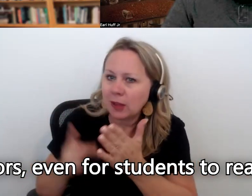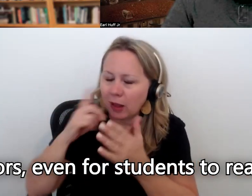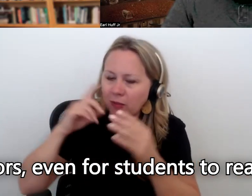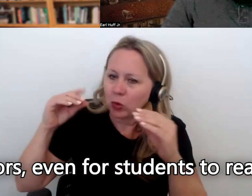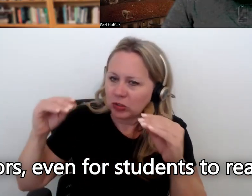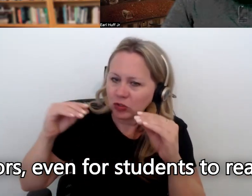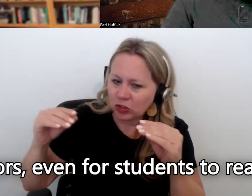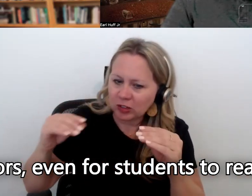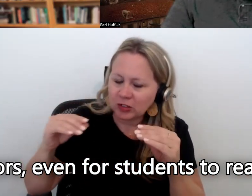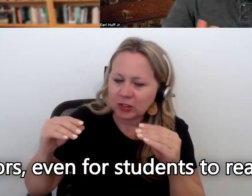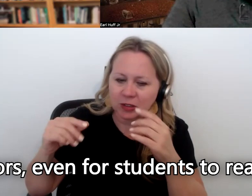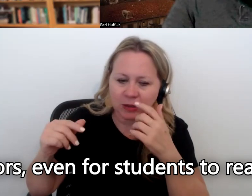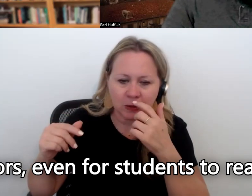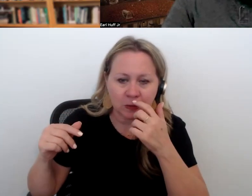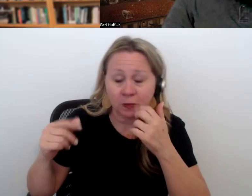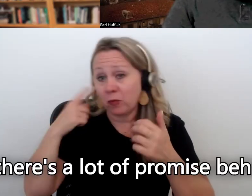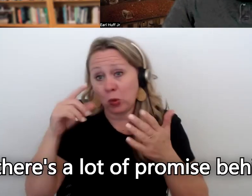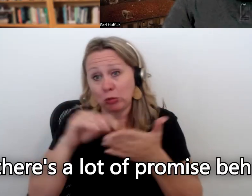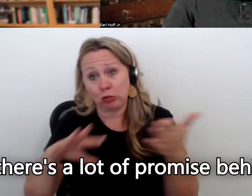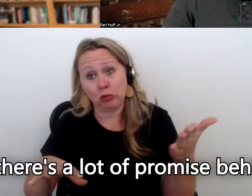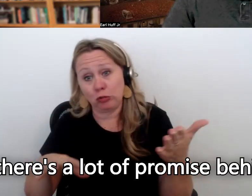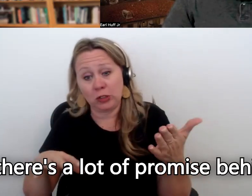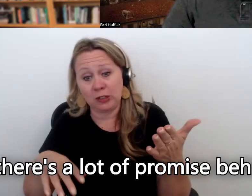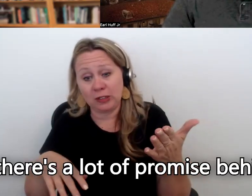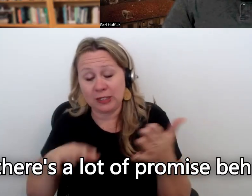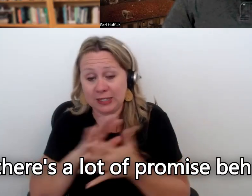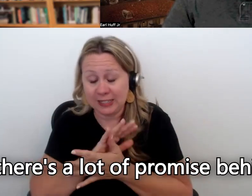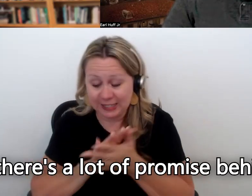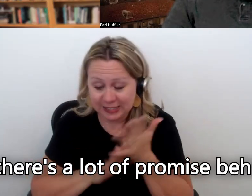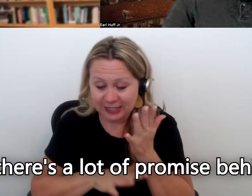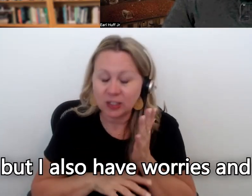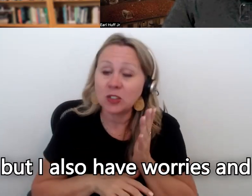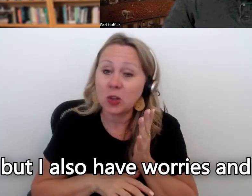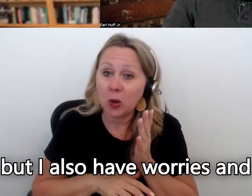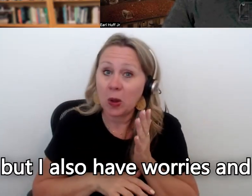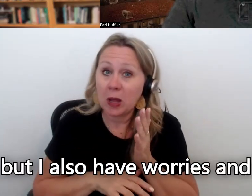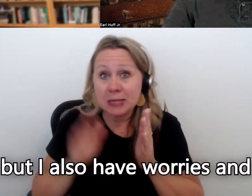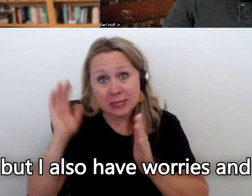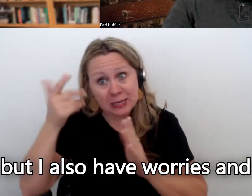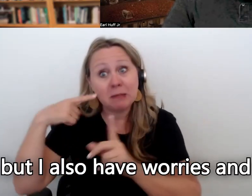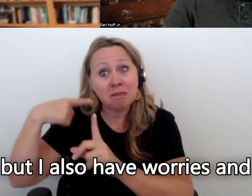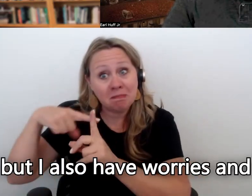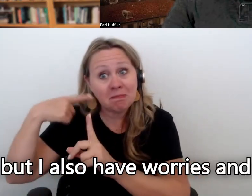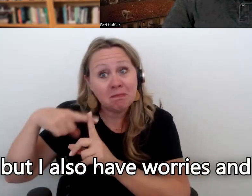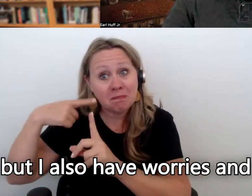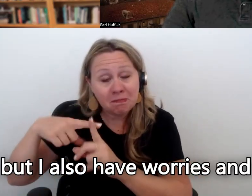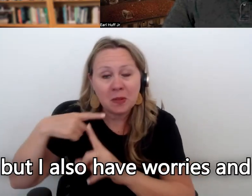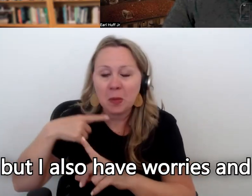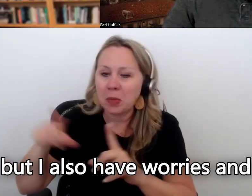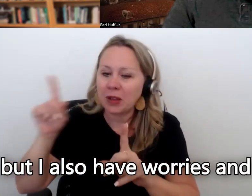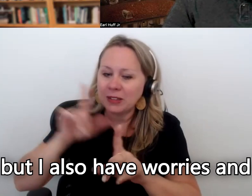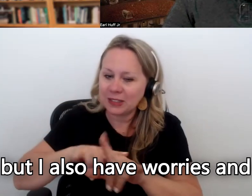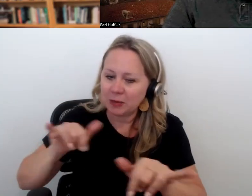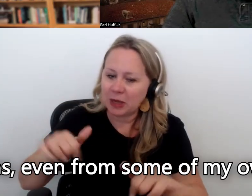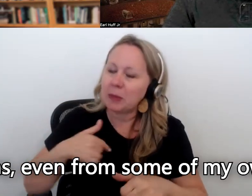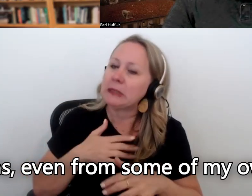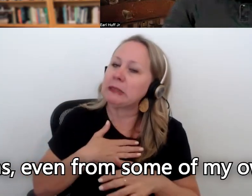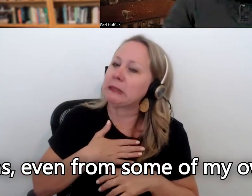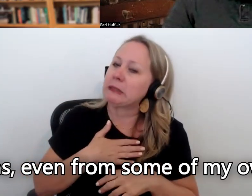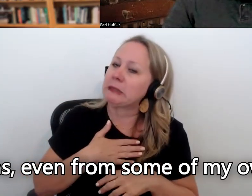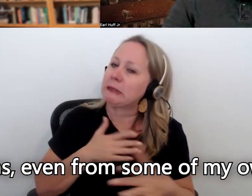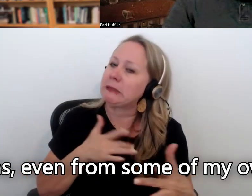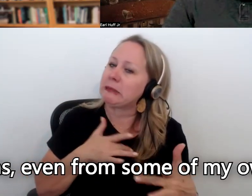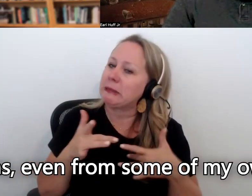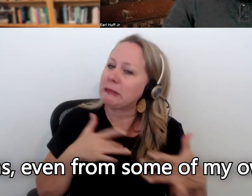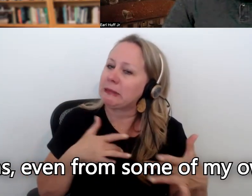instructors, and even for students to reach. And so there's a lot of promise behind that, but I also have worries and